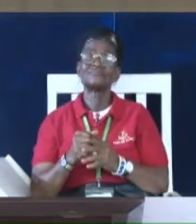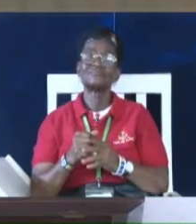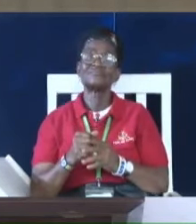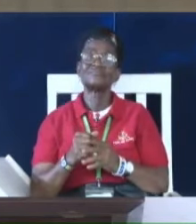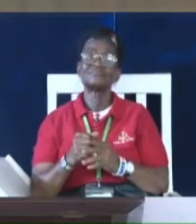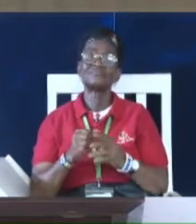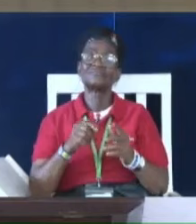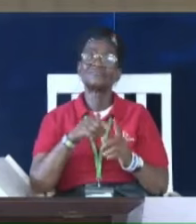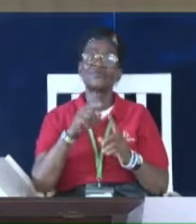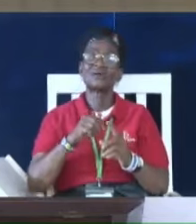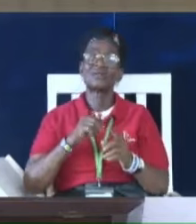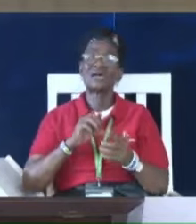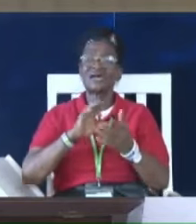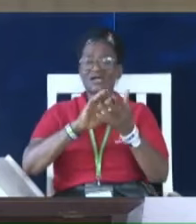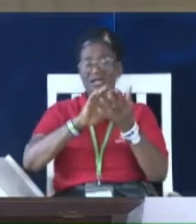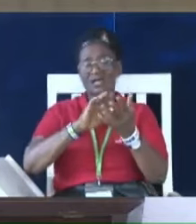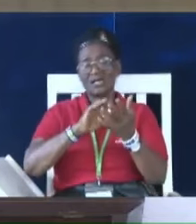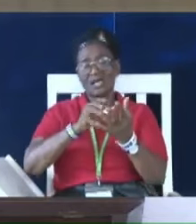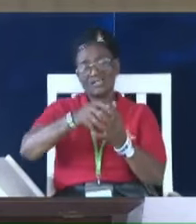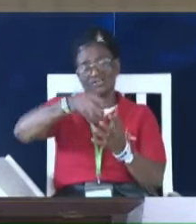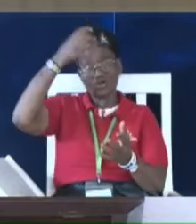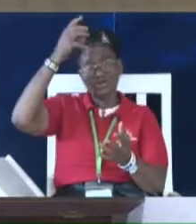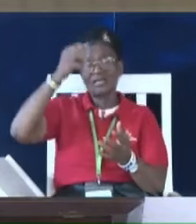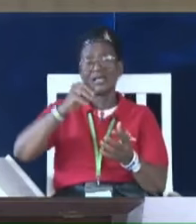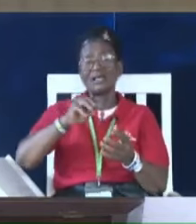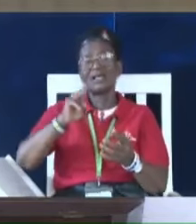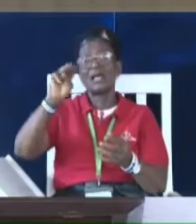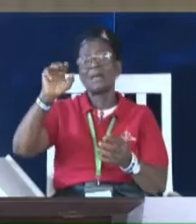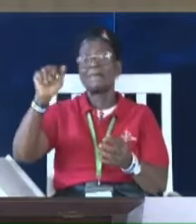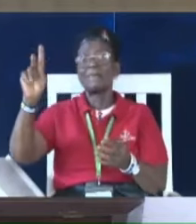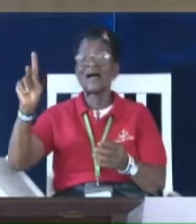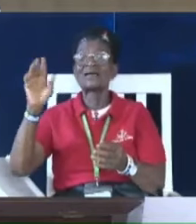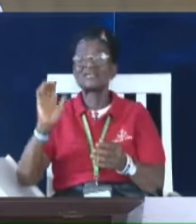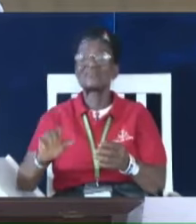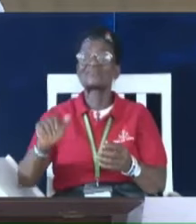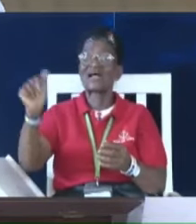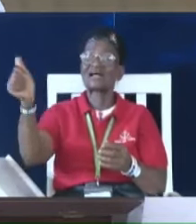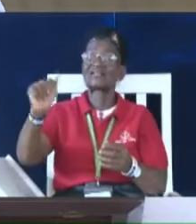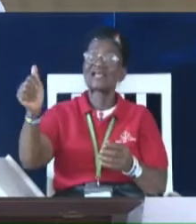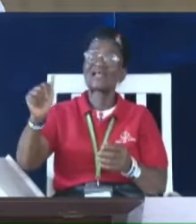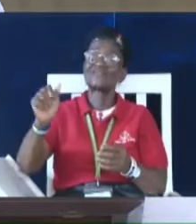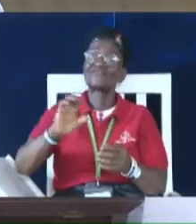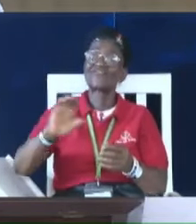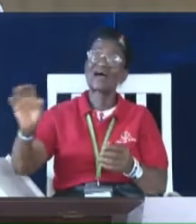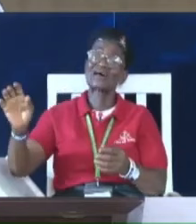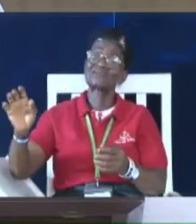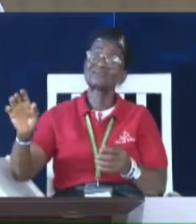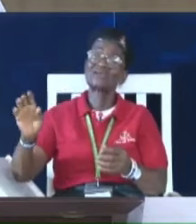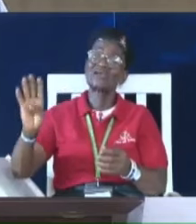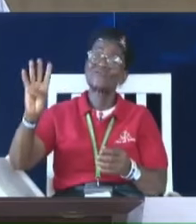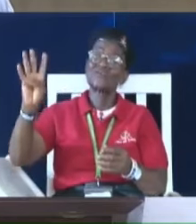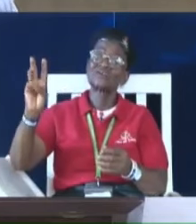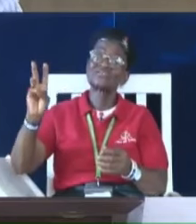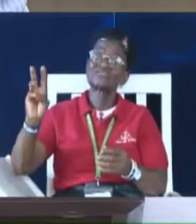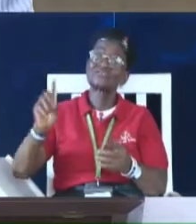When I was studying Mark chapter 10 from verse 46 to 52, Mark 10, 46